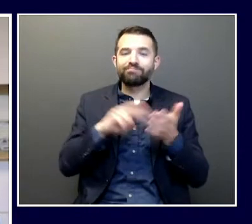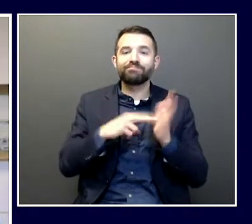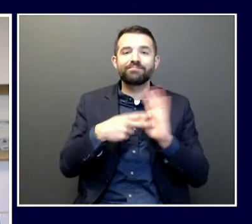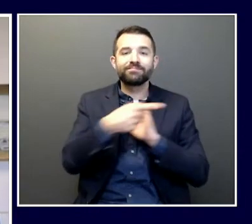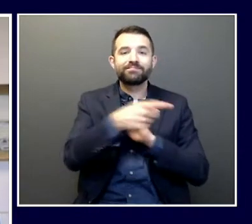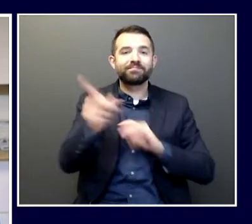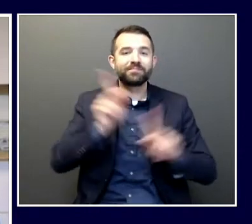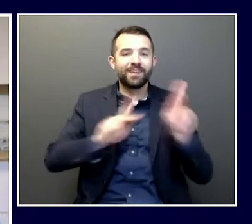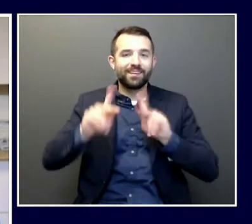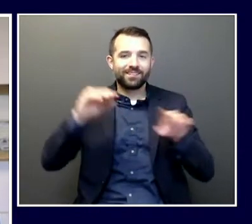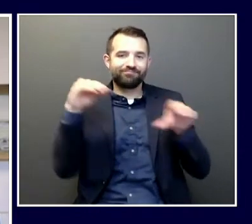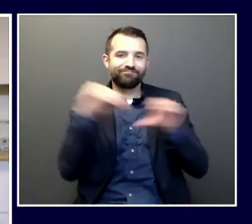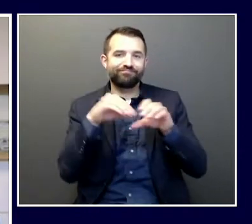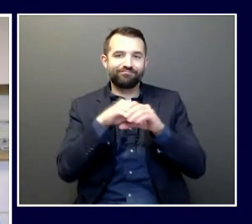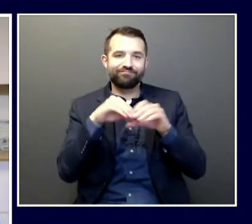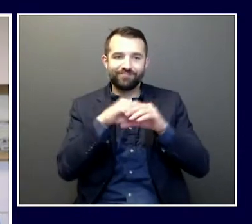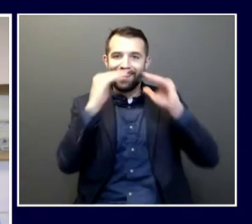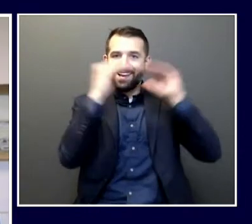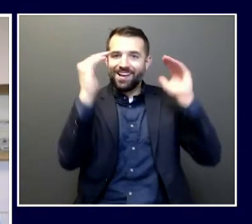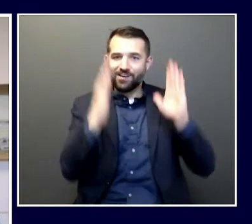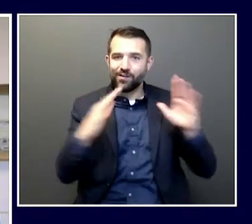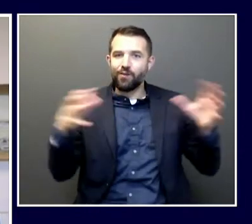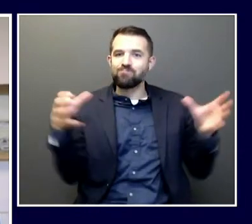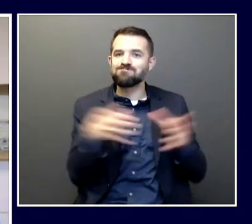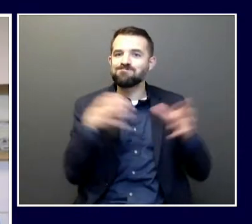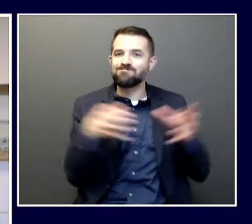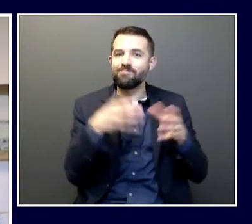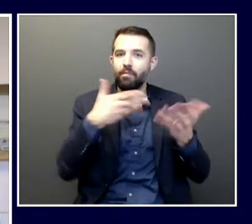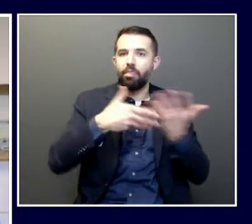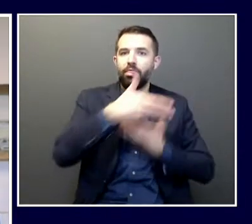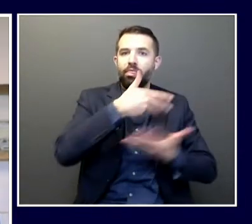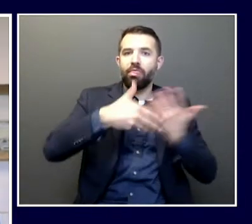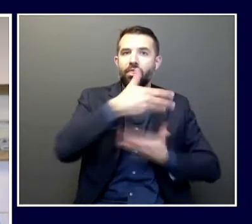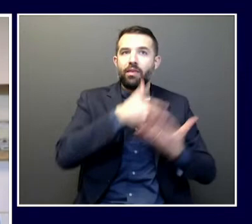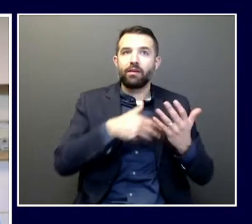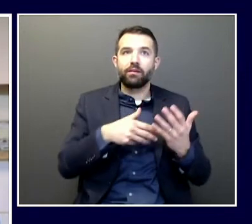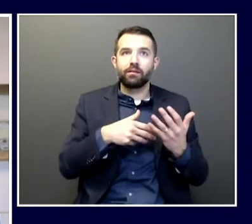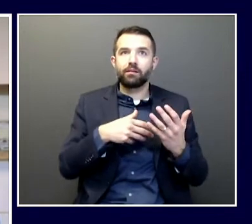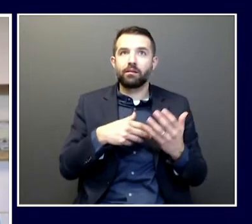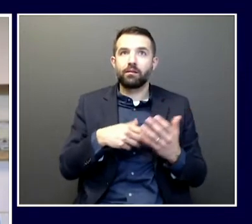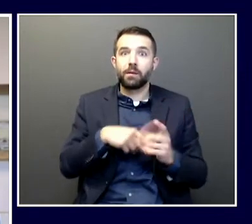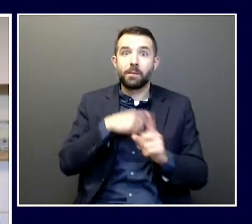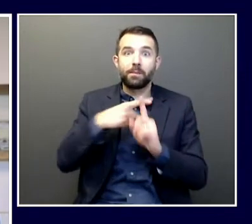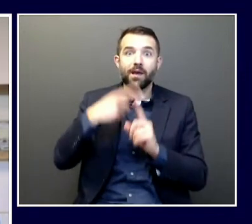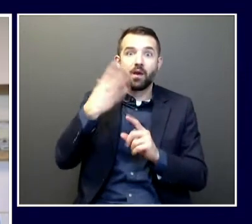air makes it easier for the virus to spread and enter the body.